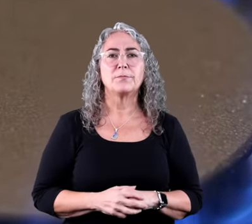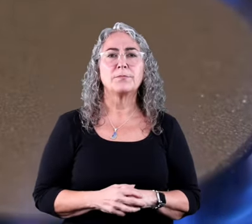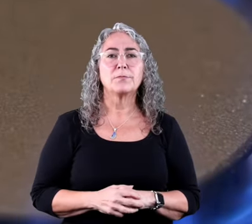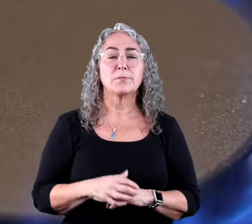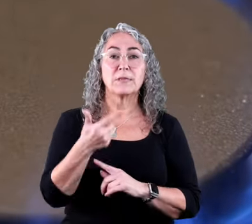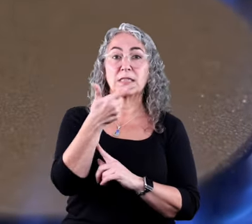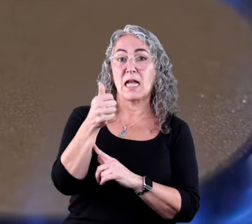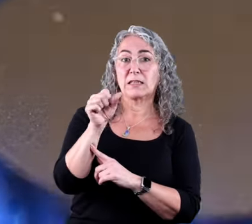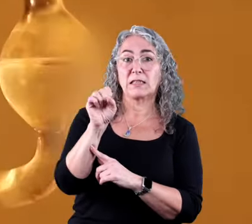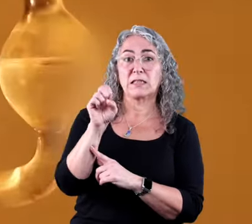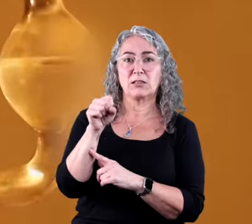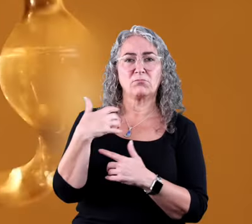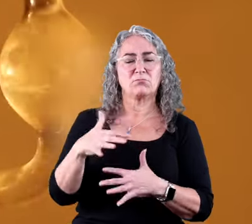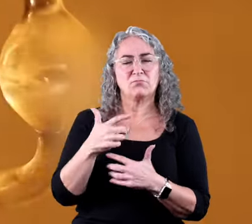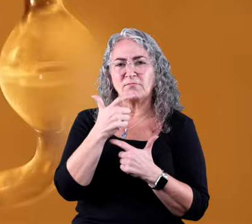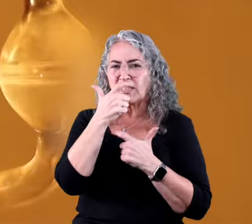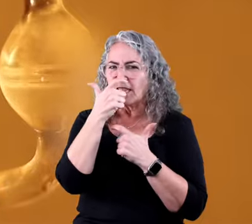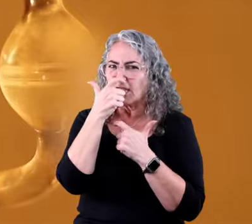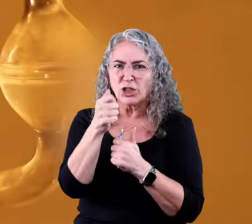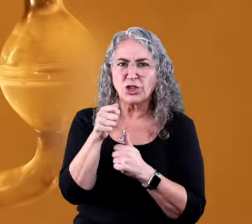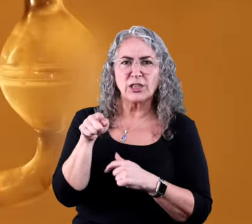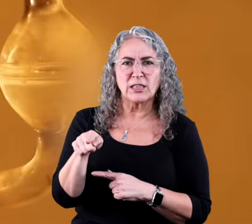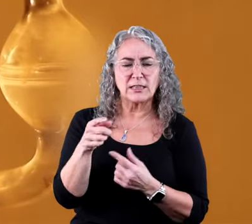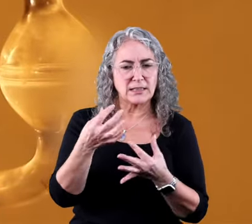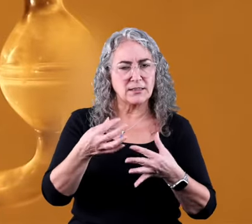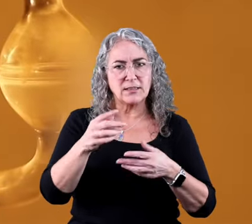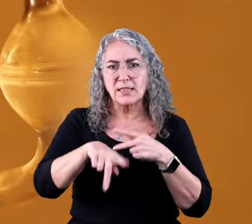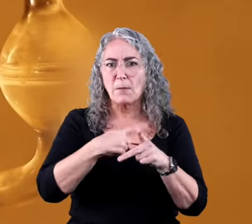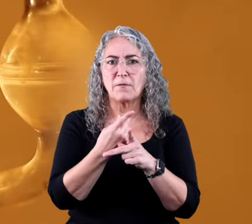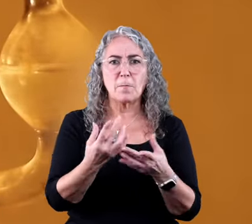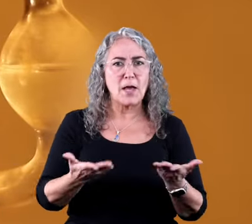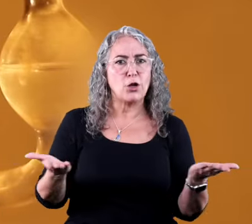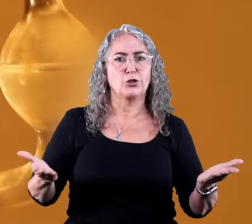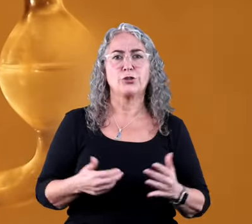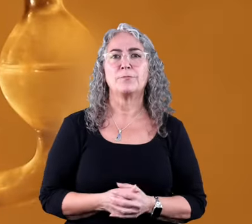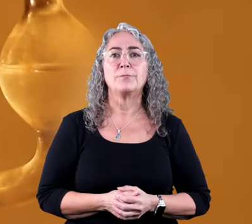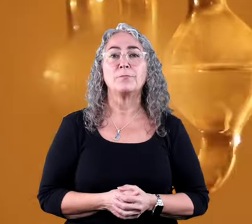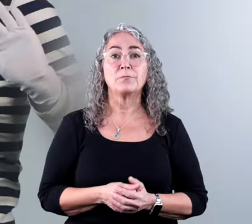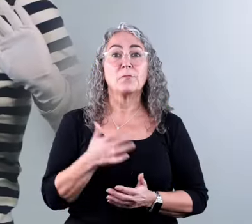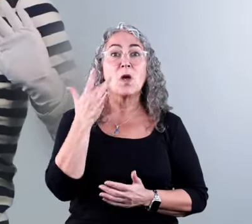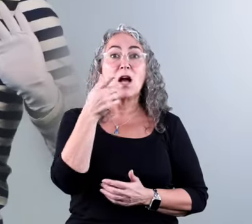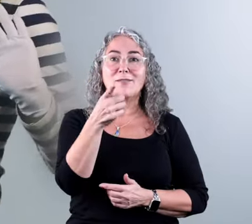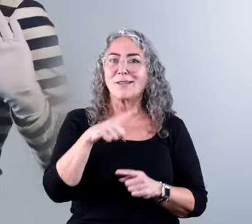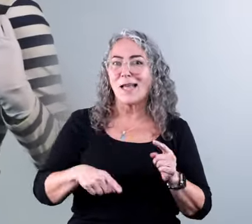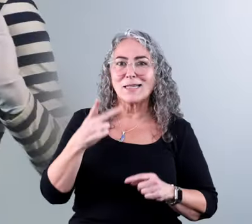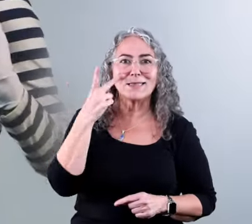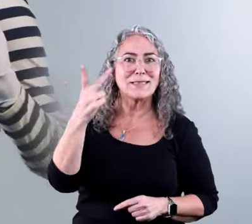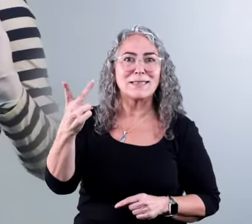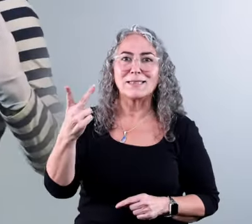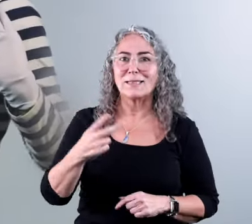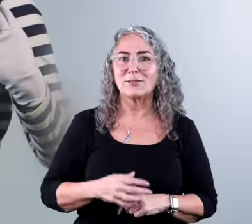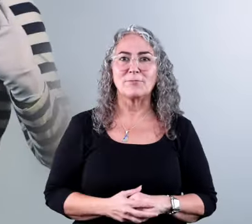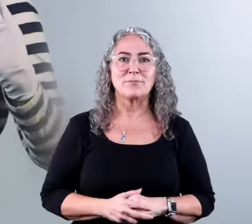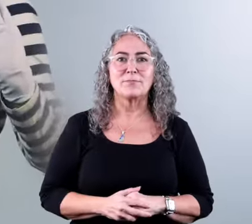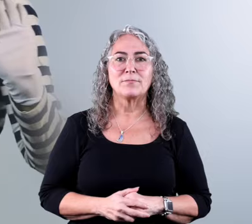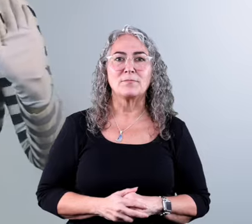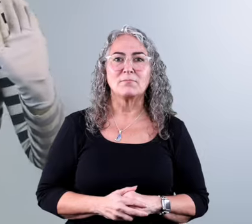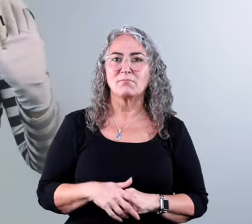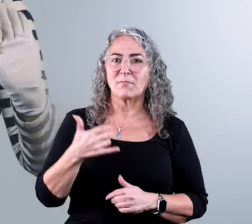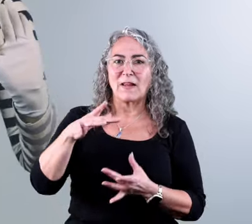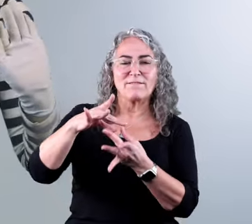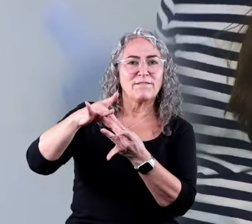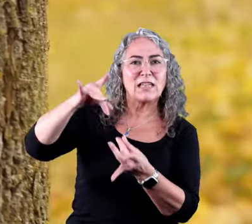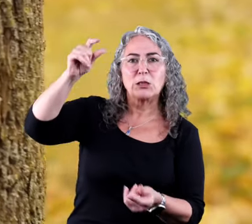about gases. Gases are some of the most interesting of all types of matter because they're all around you, but you can't see